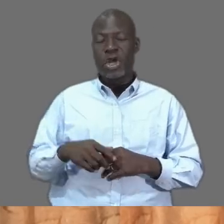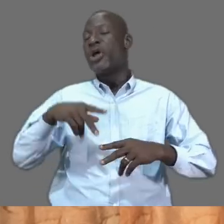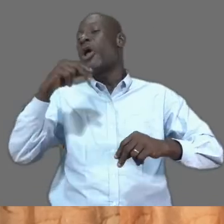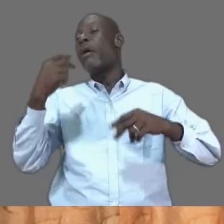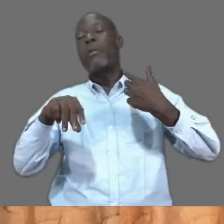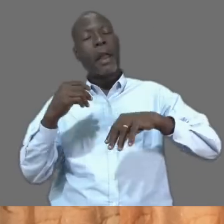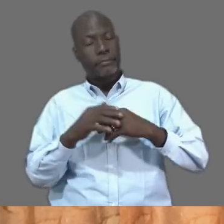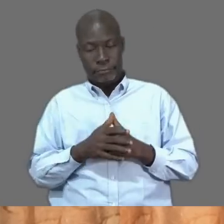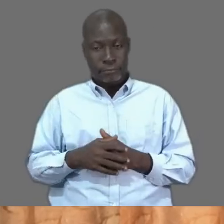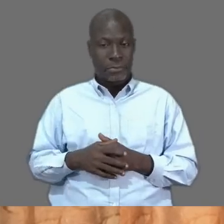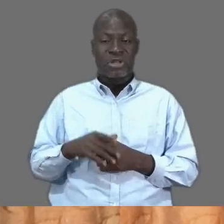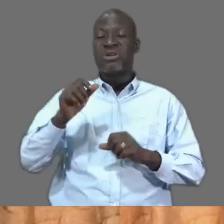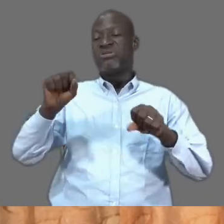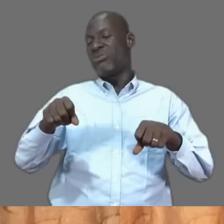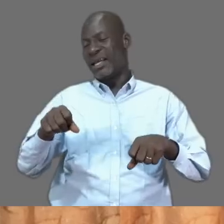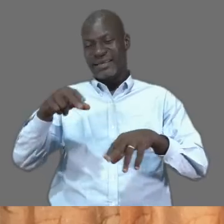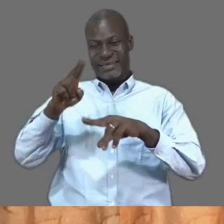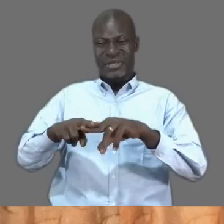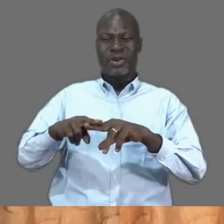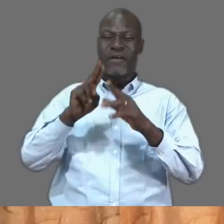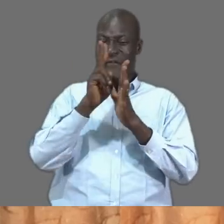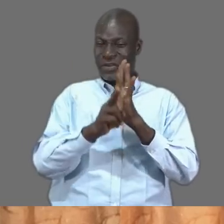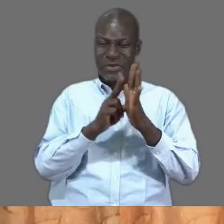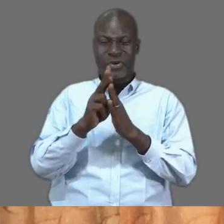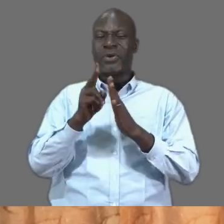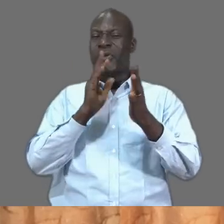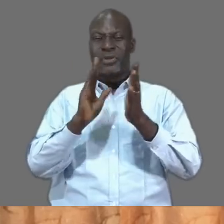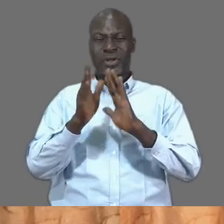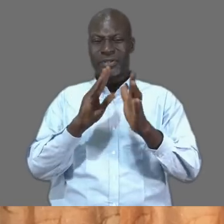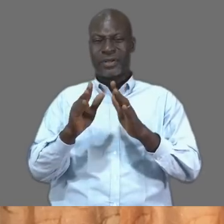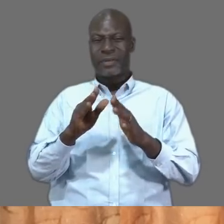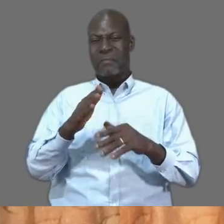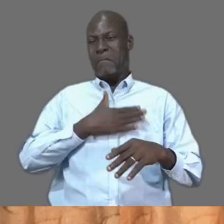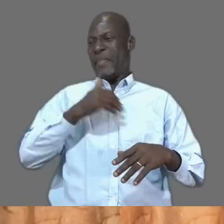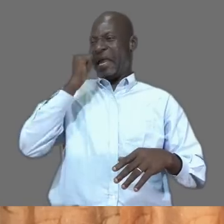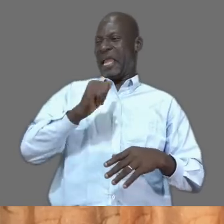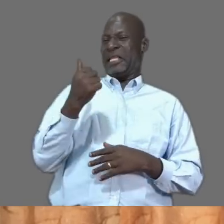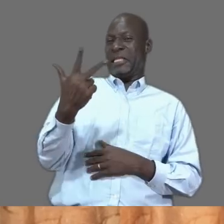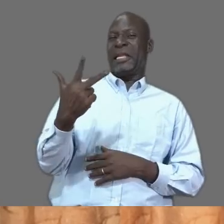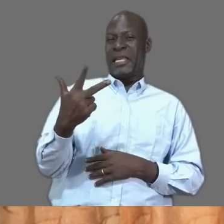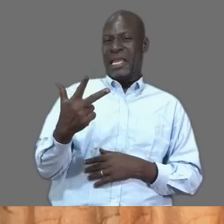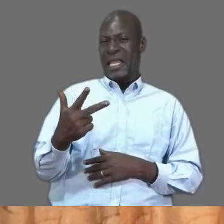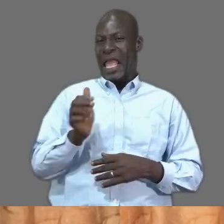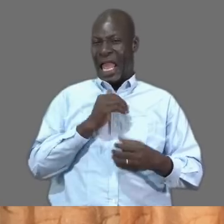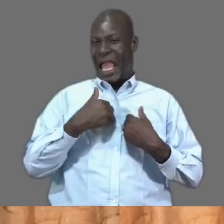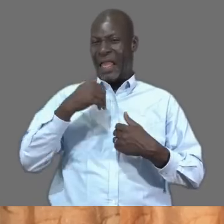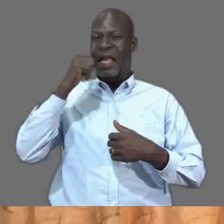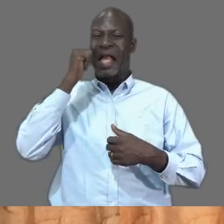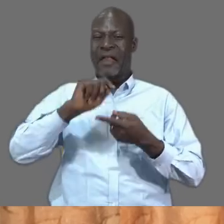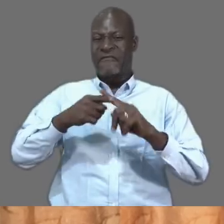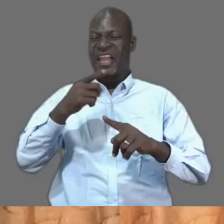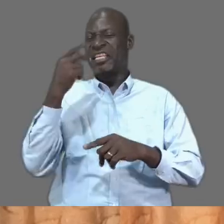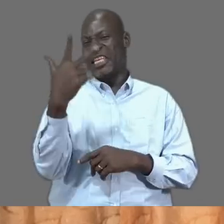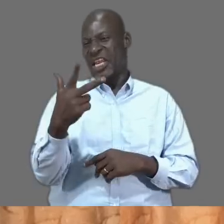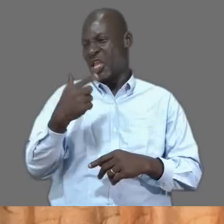enya hwe etu tim ba tena video so eka na me guess ye tre ana o ba ye na wo